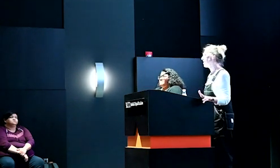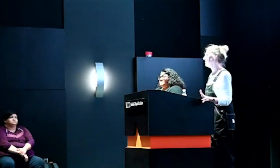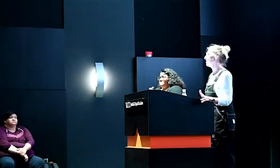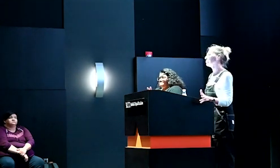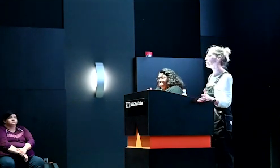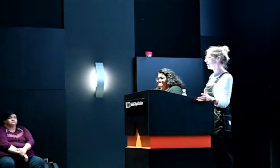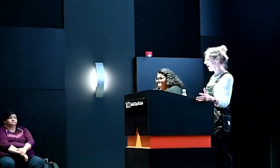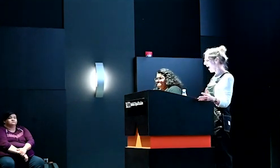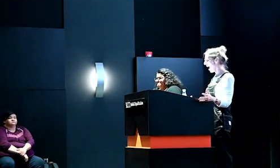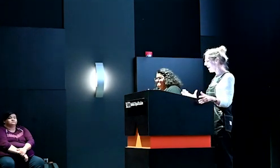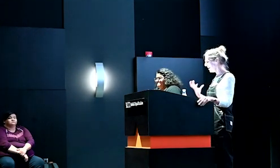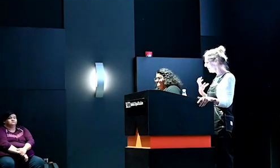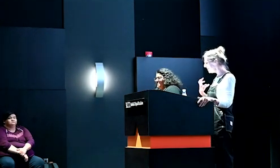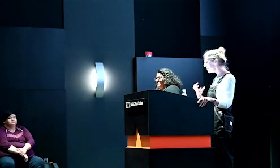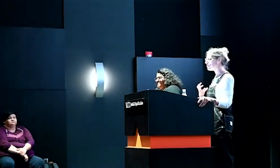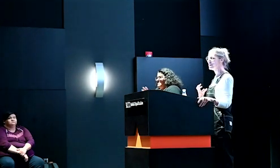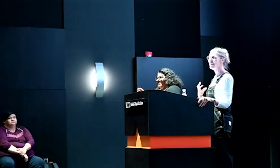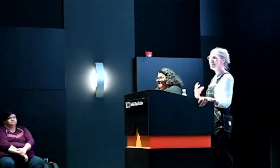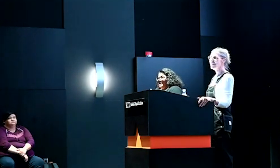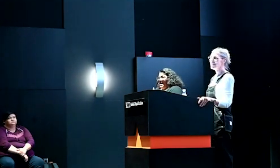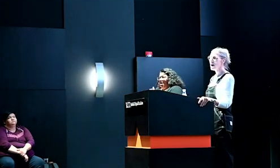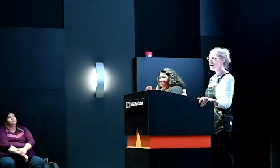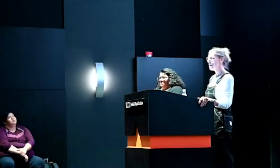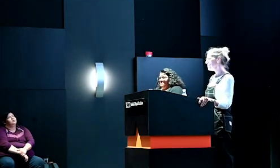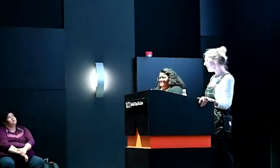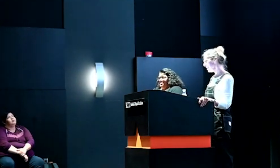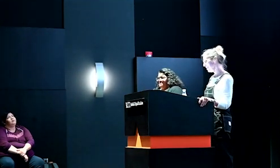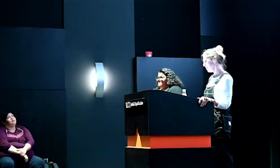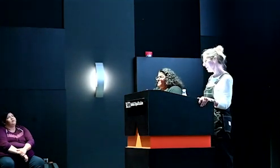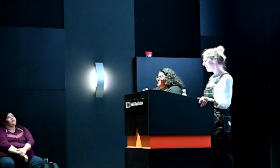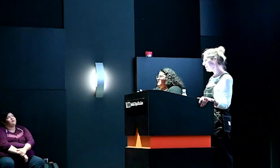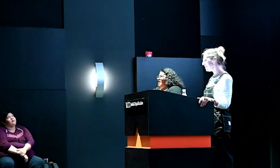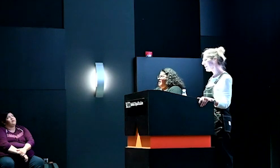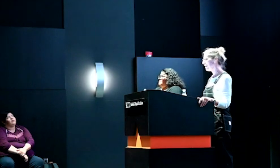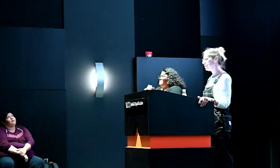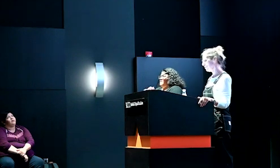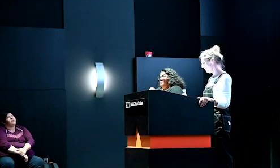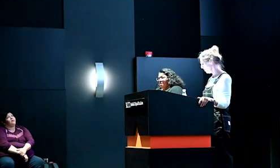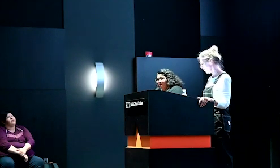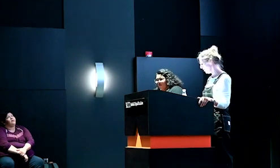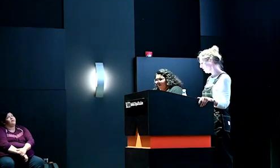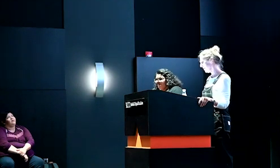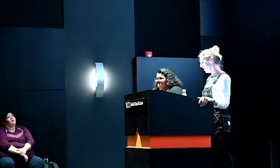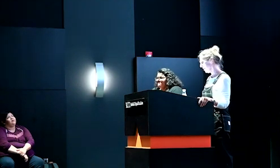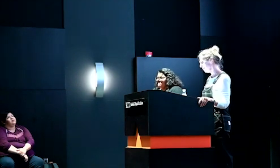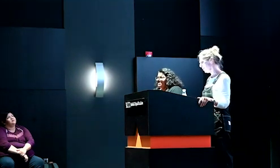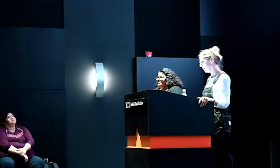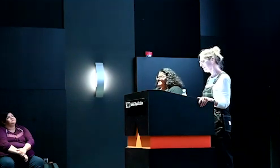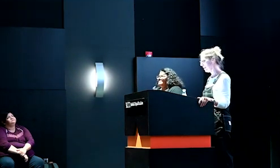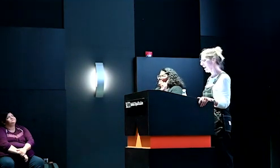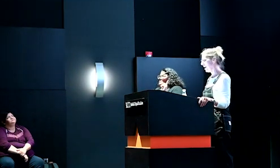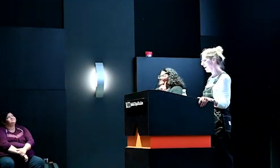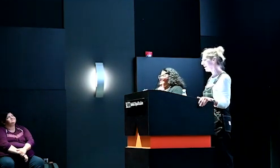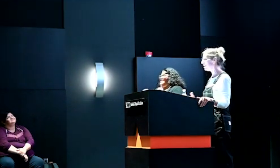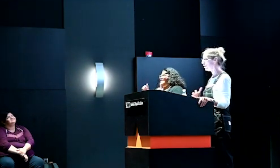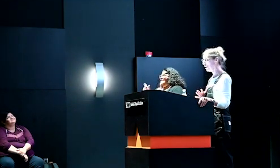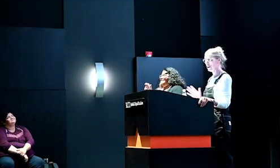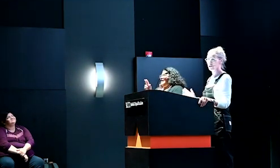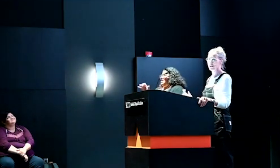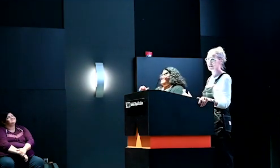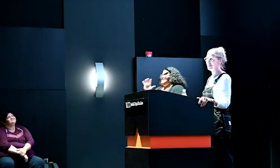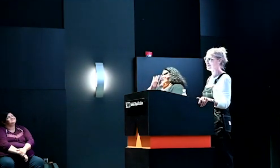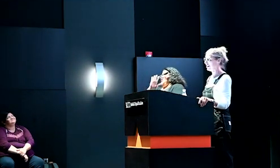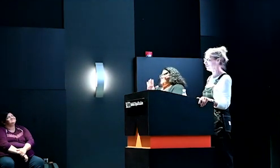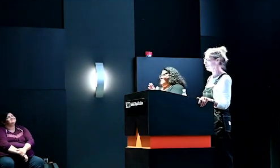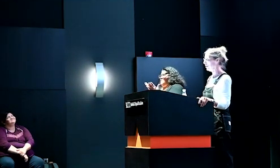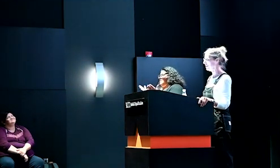my friends and really had a deep meaning to me. This is a character from Richard Scarry's books. I